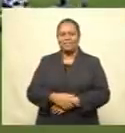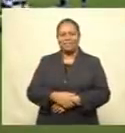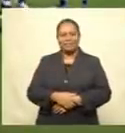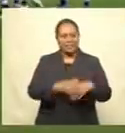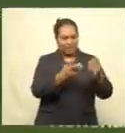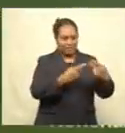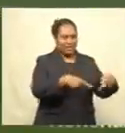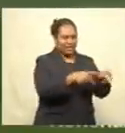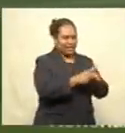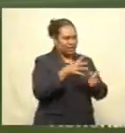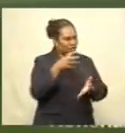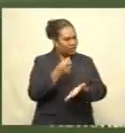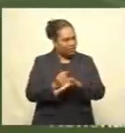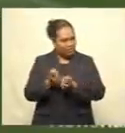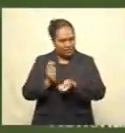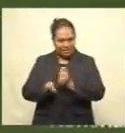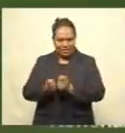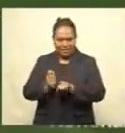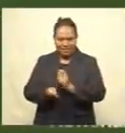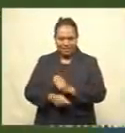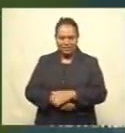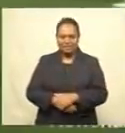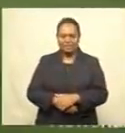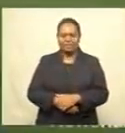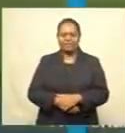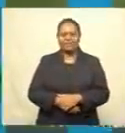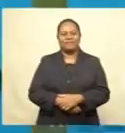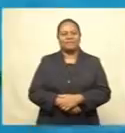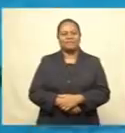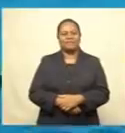venues confirmed for tests.